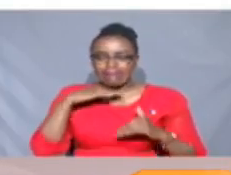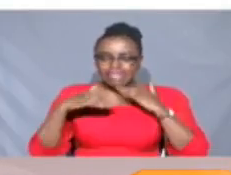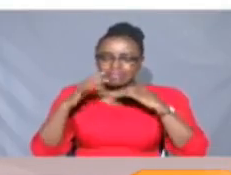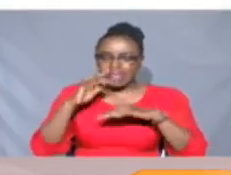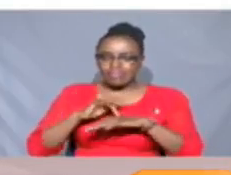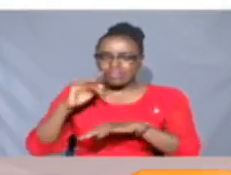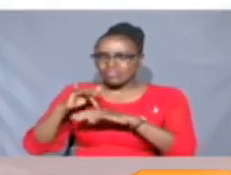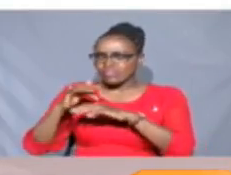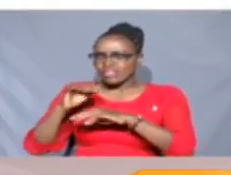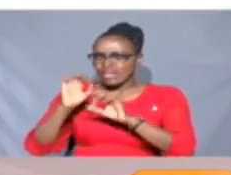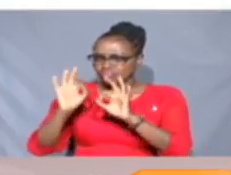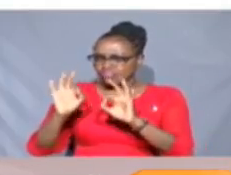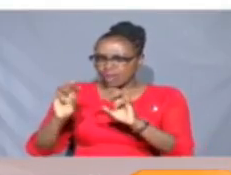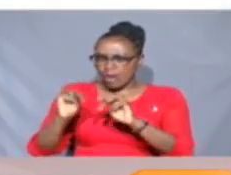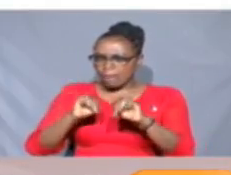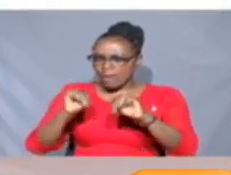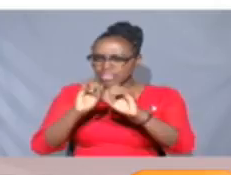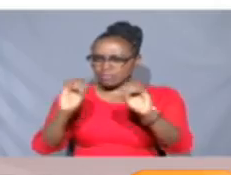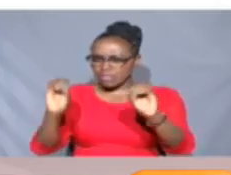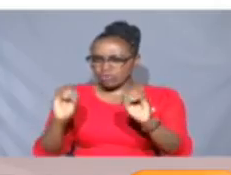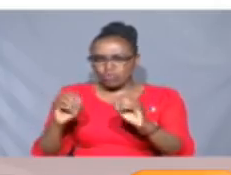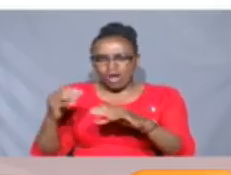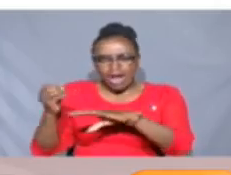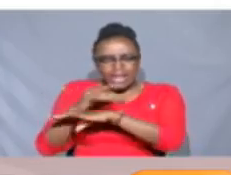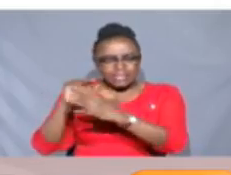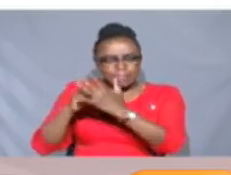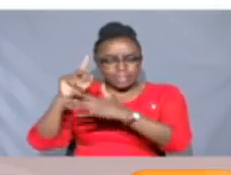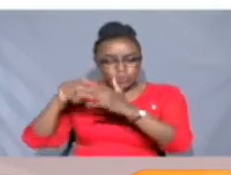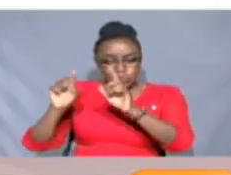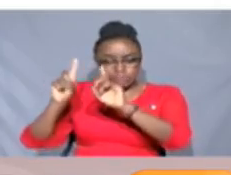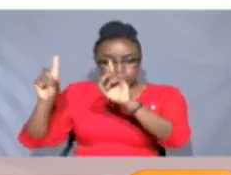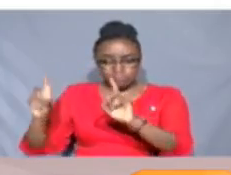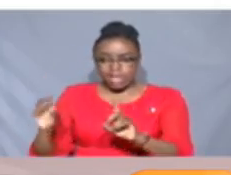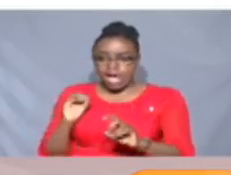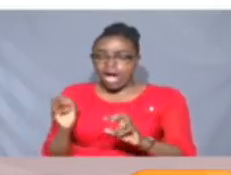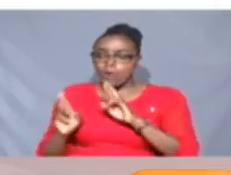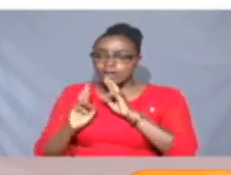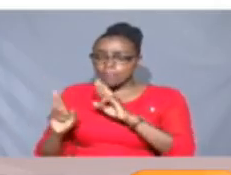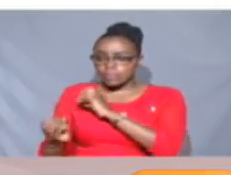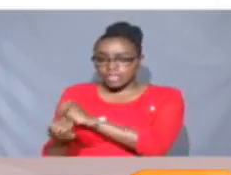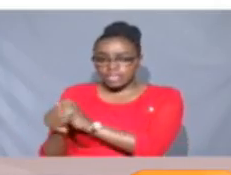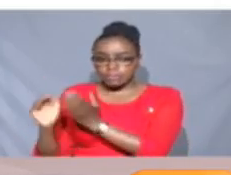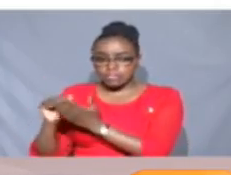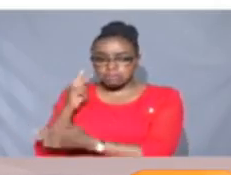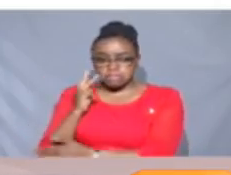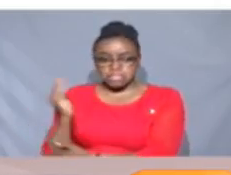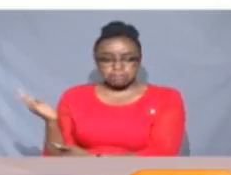ineffective management of the disease. So what is cancer? Our reporter Patrick Gatua reports.